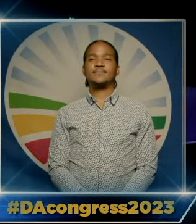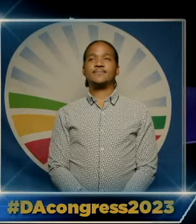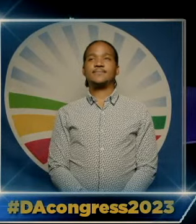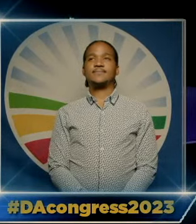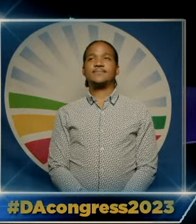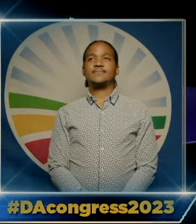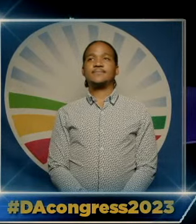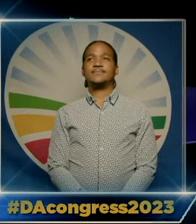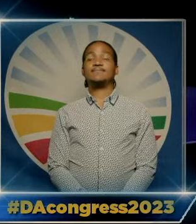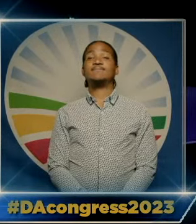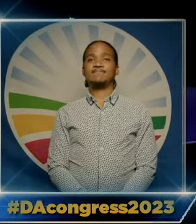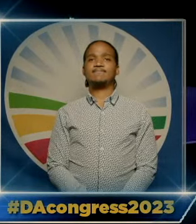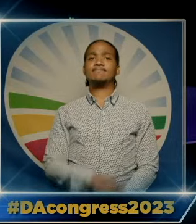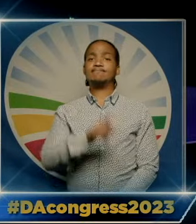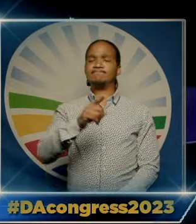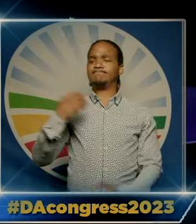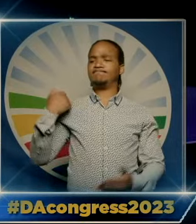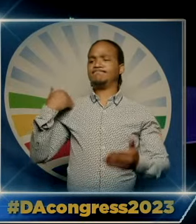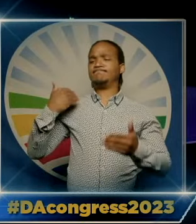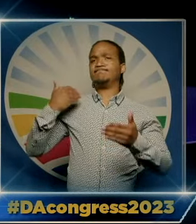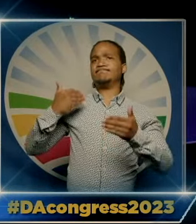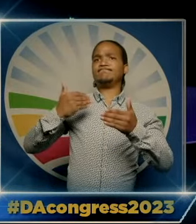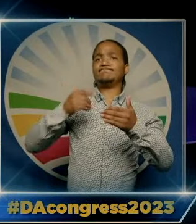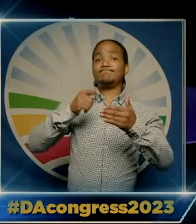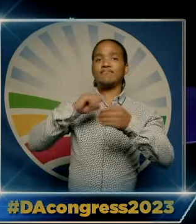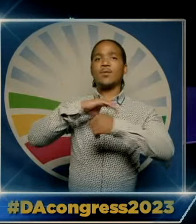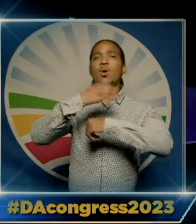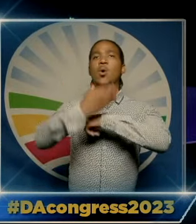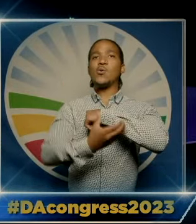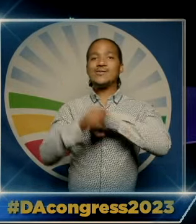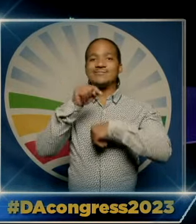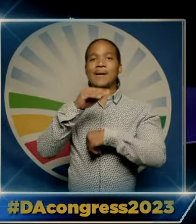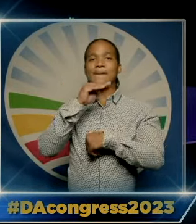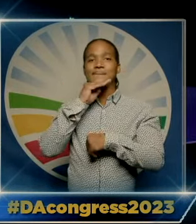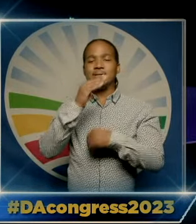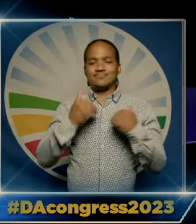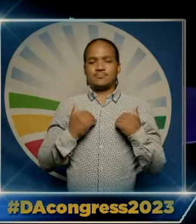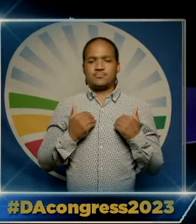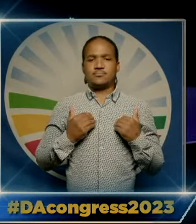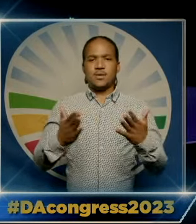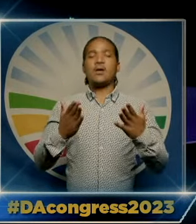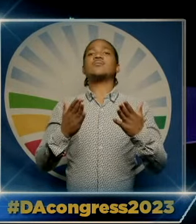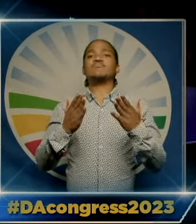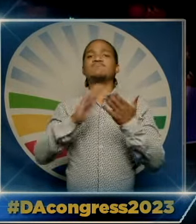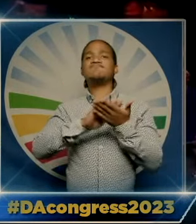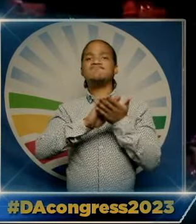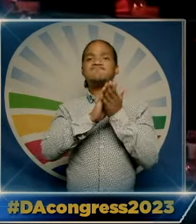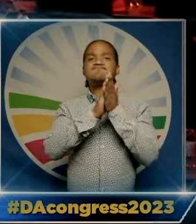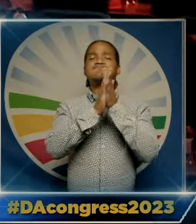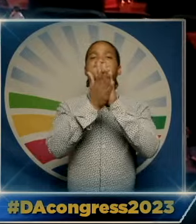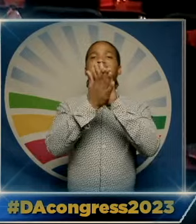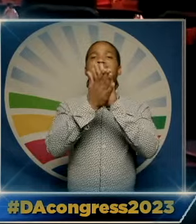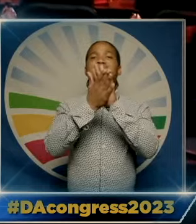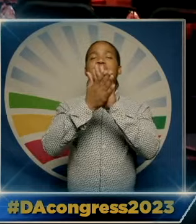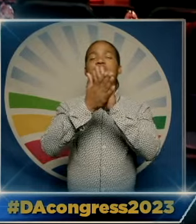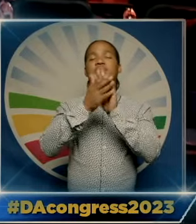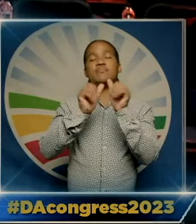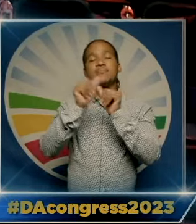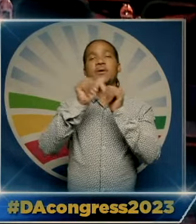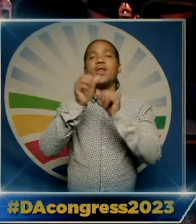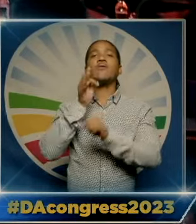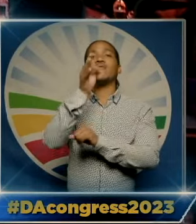This historic Congress is the beginning of a better future for South Africa. In